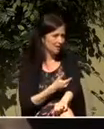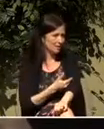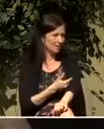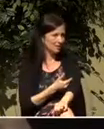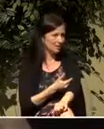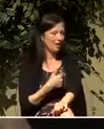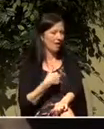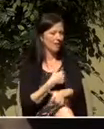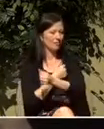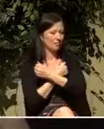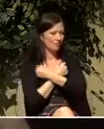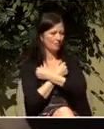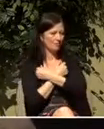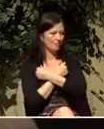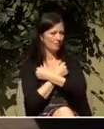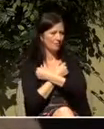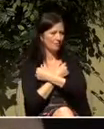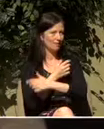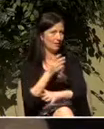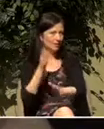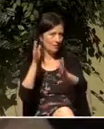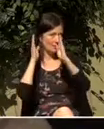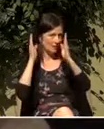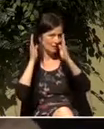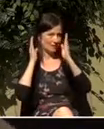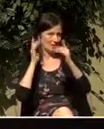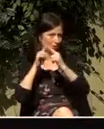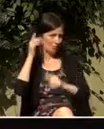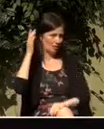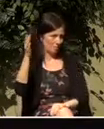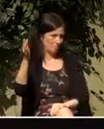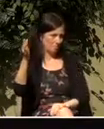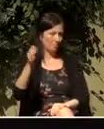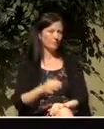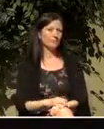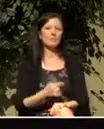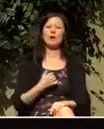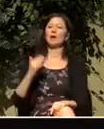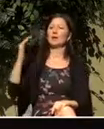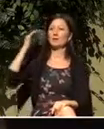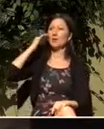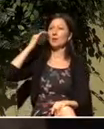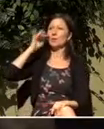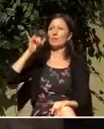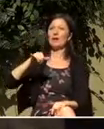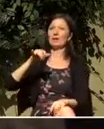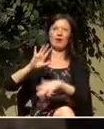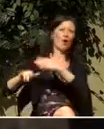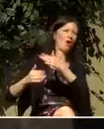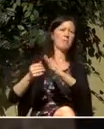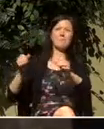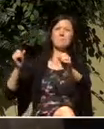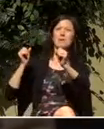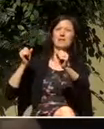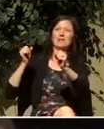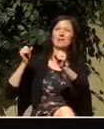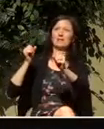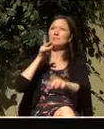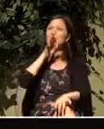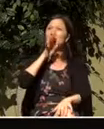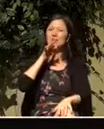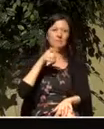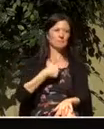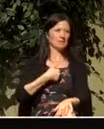love. Listen to him." I knew that was the Almighty speaking. Oh, I was